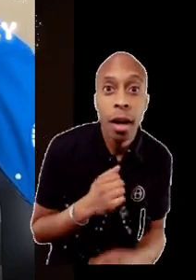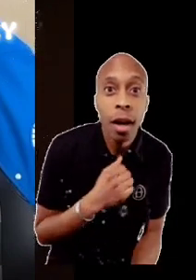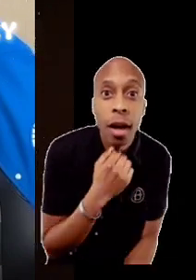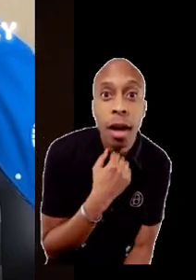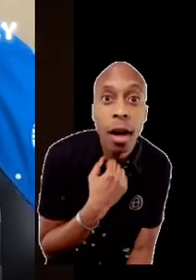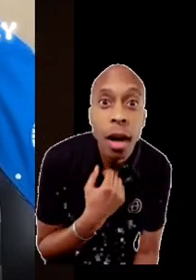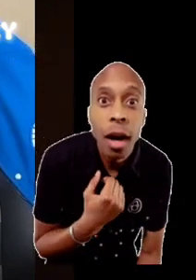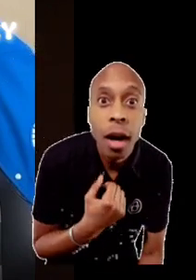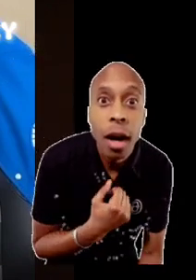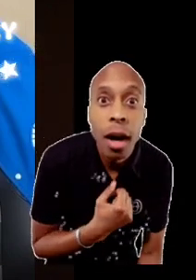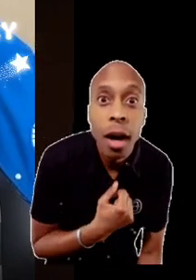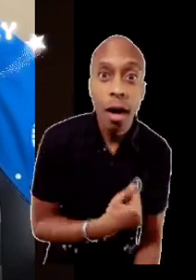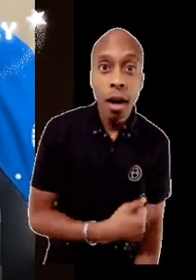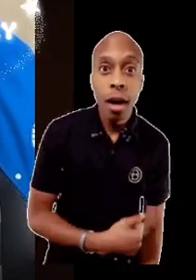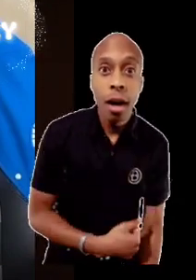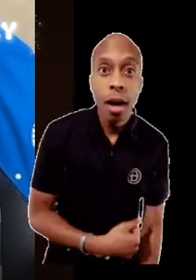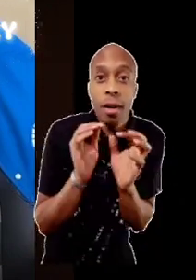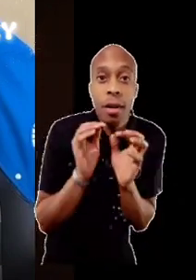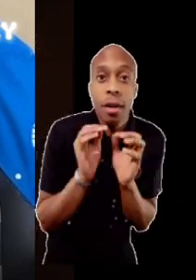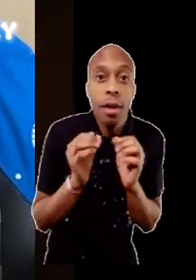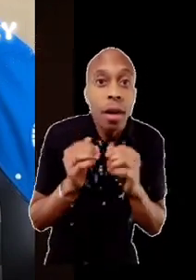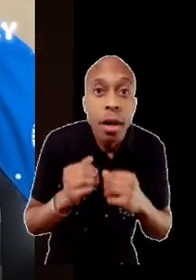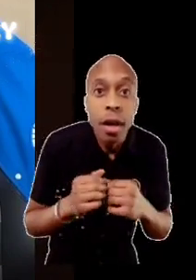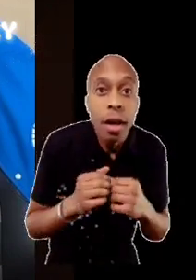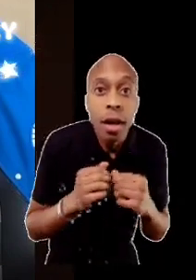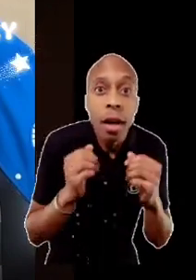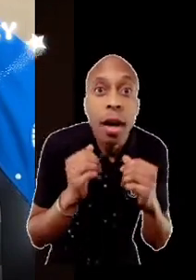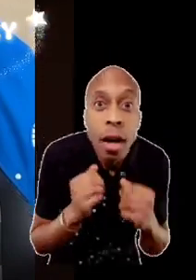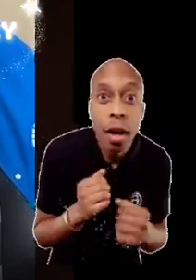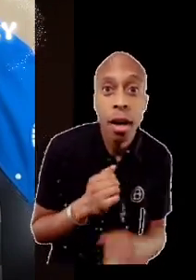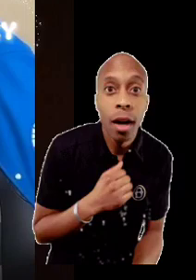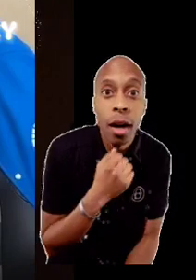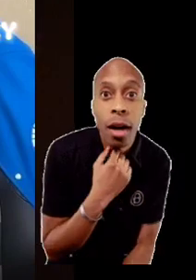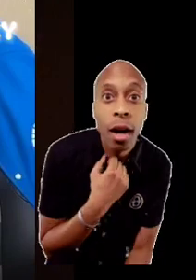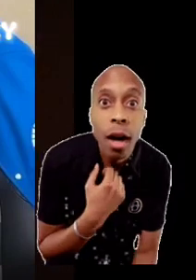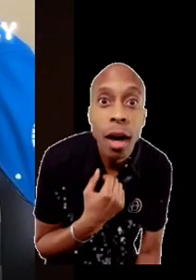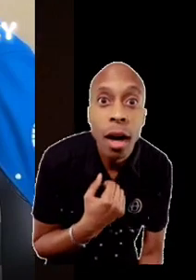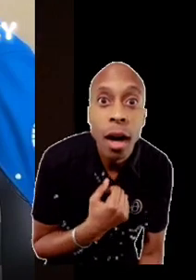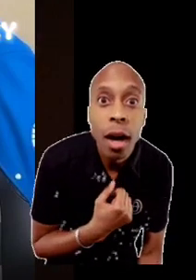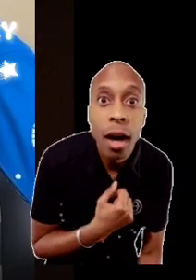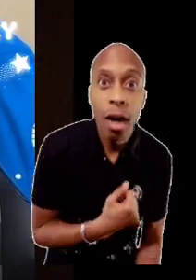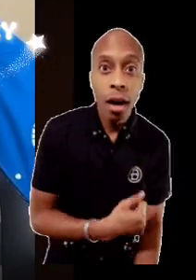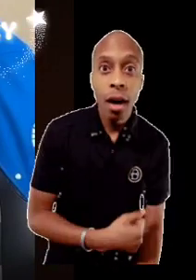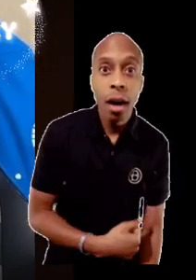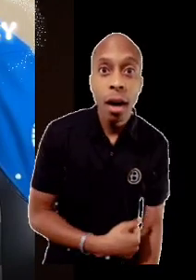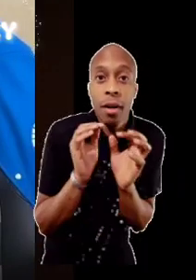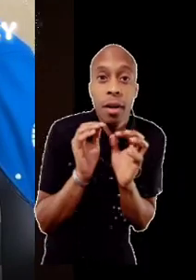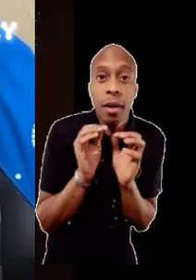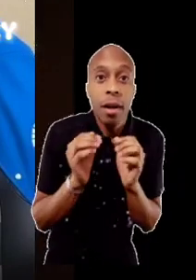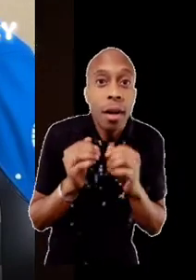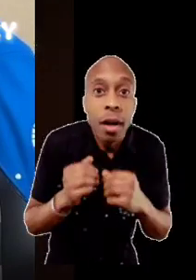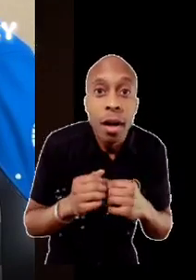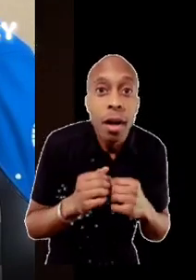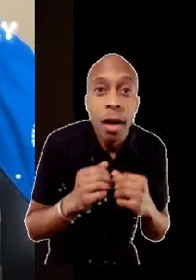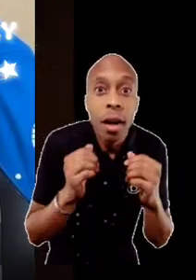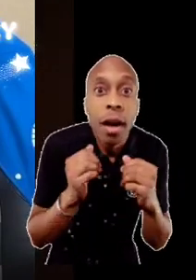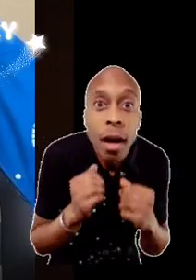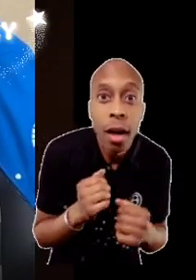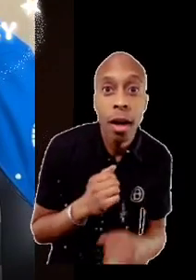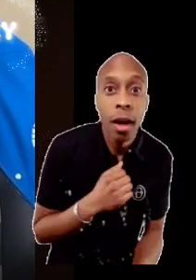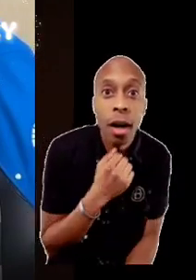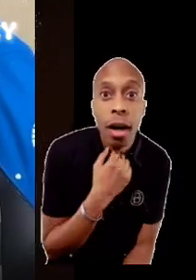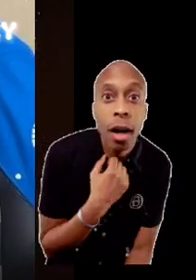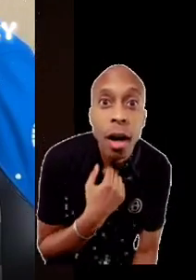Me say, the Lord have a time when he come out here and he shuffle the domino decks. You don't believe me? Do you want me to start